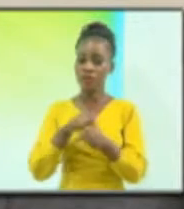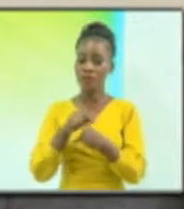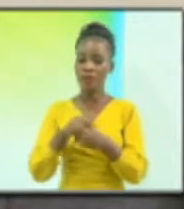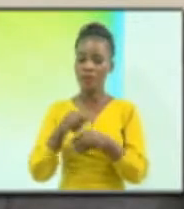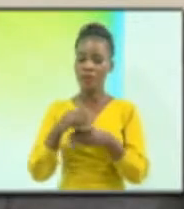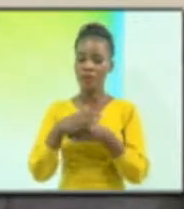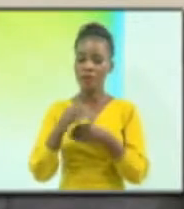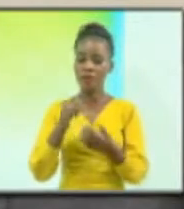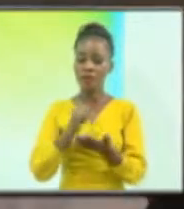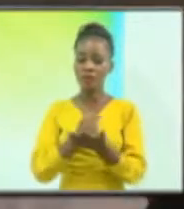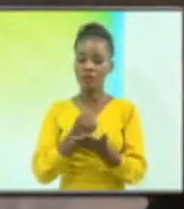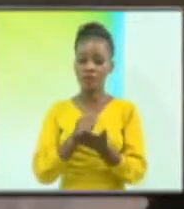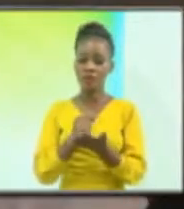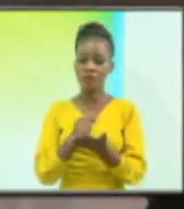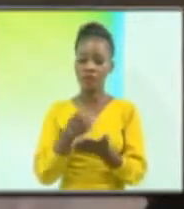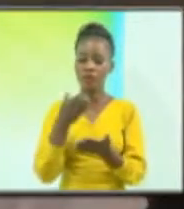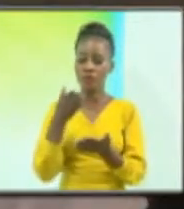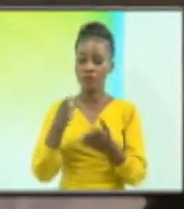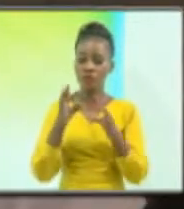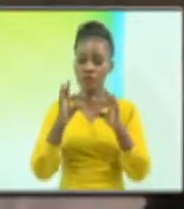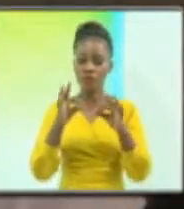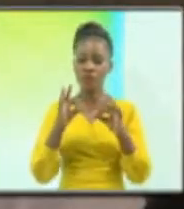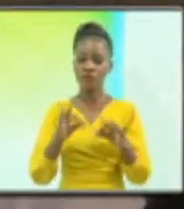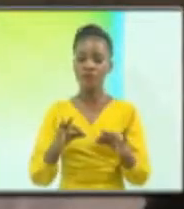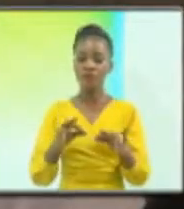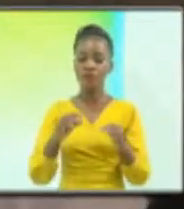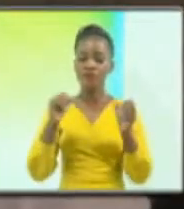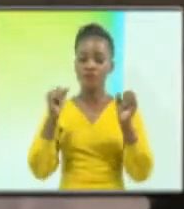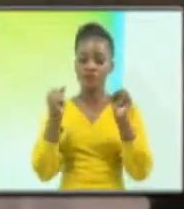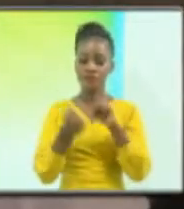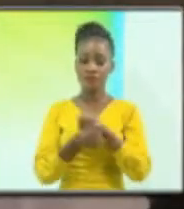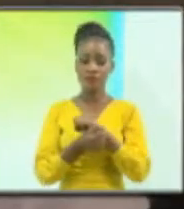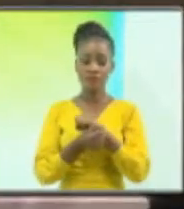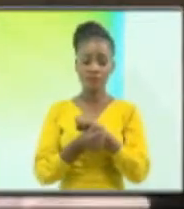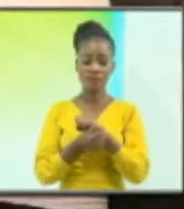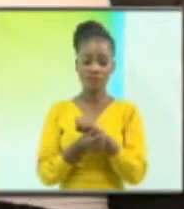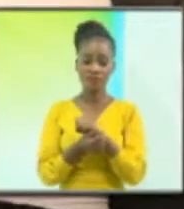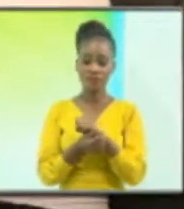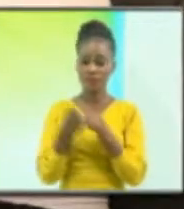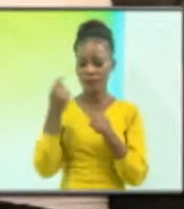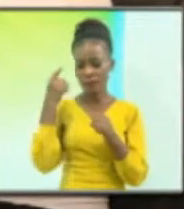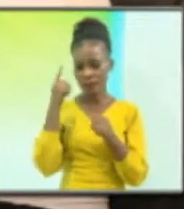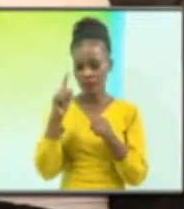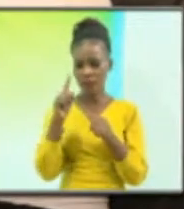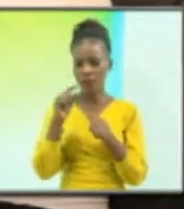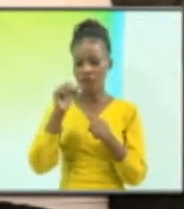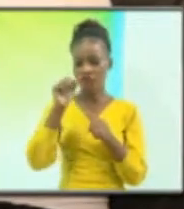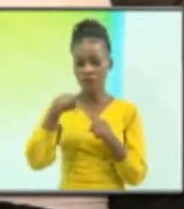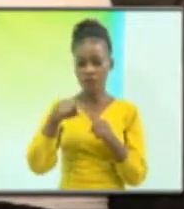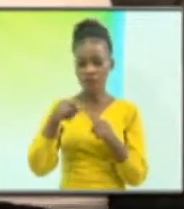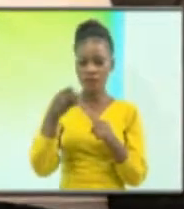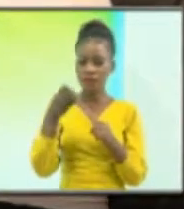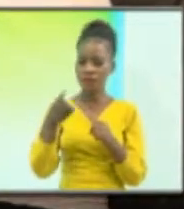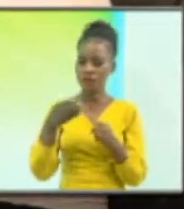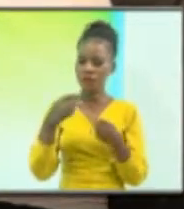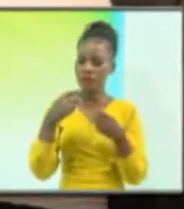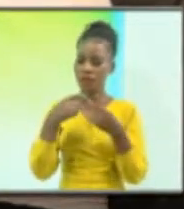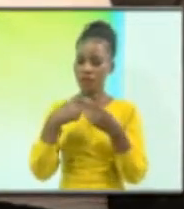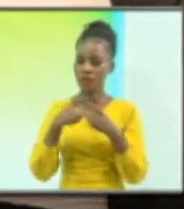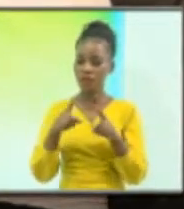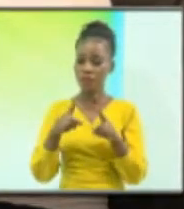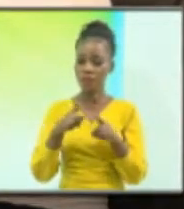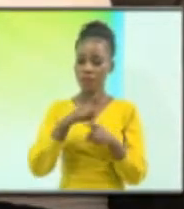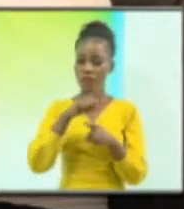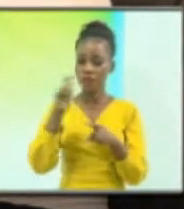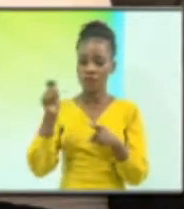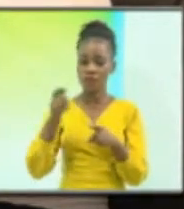bank accounts and stuff like that. Land transactions for what? For purchase of land. Sure. Say, yeah, what identification document